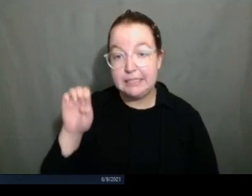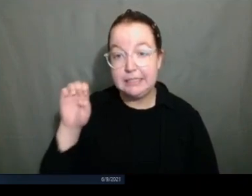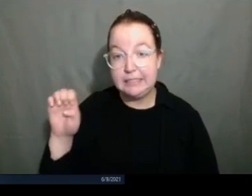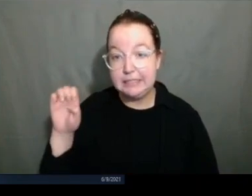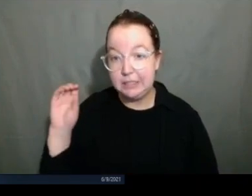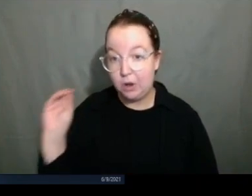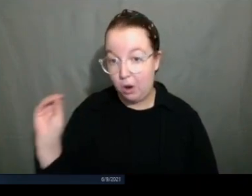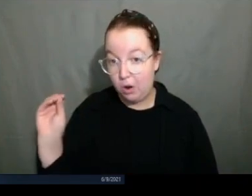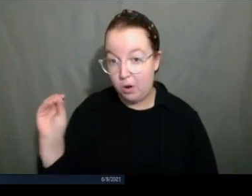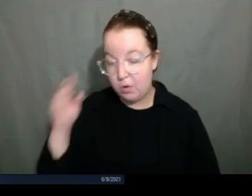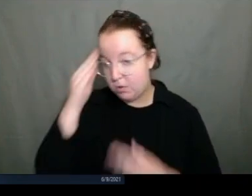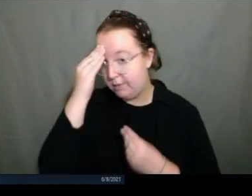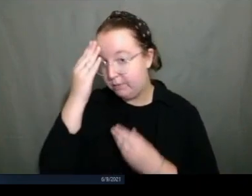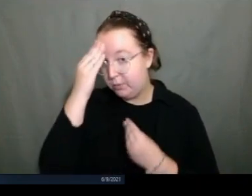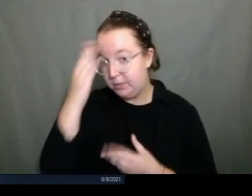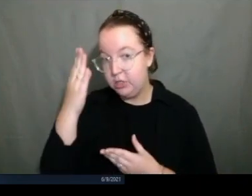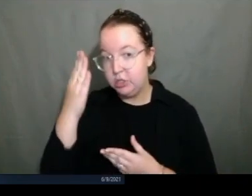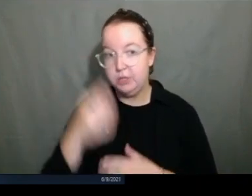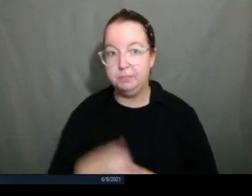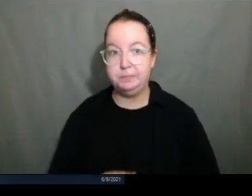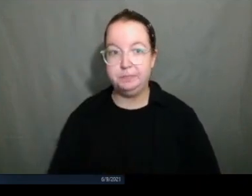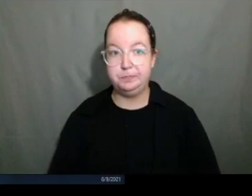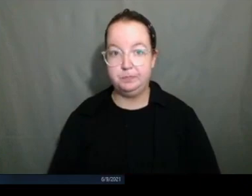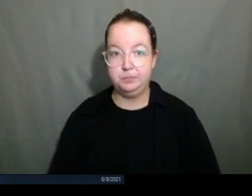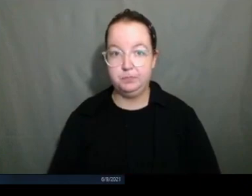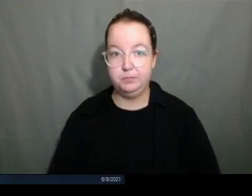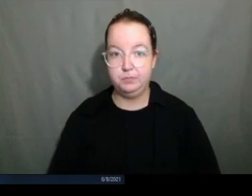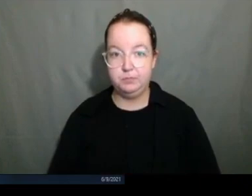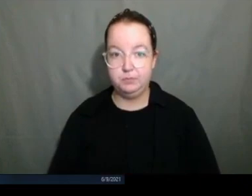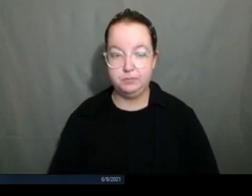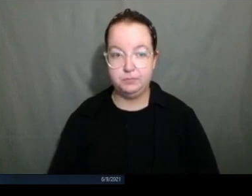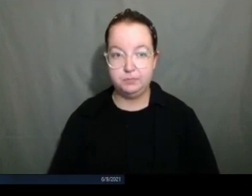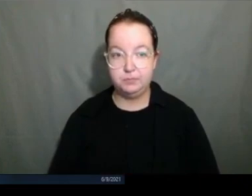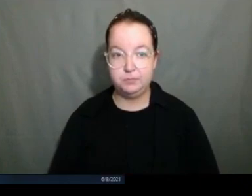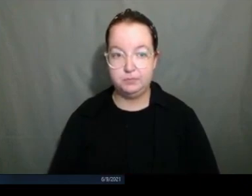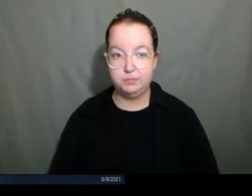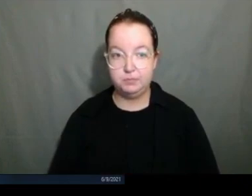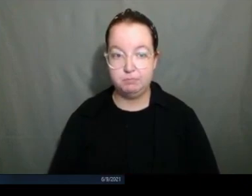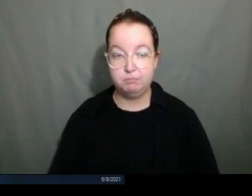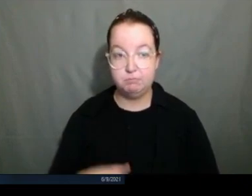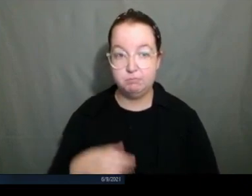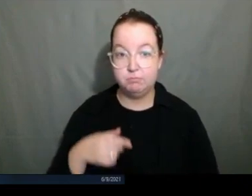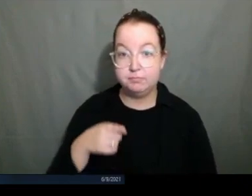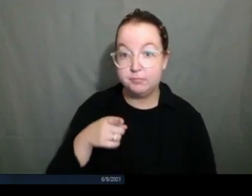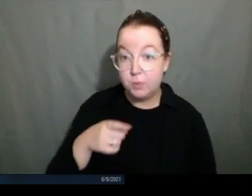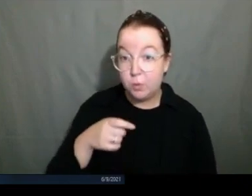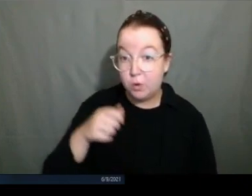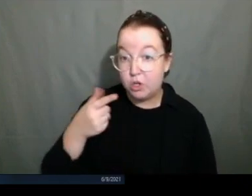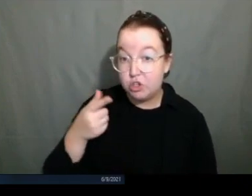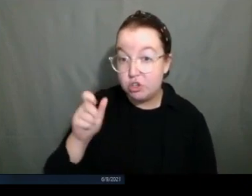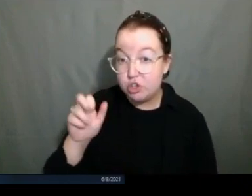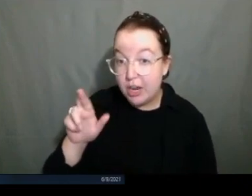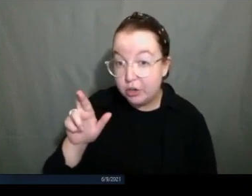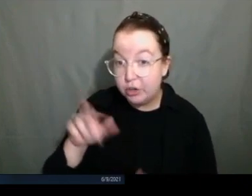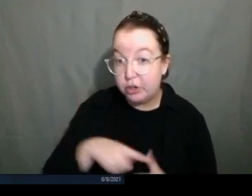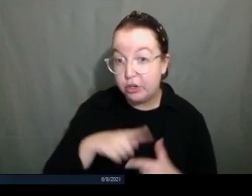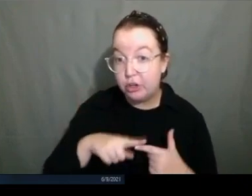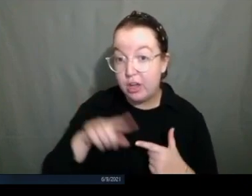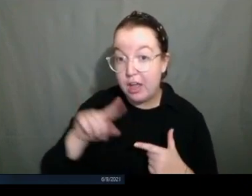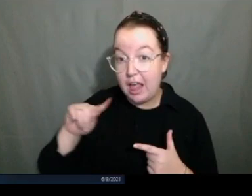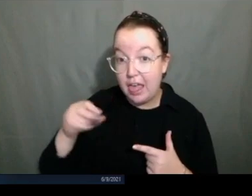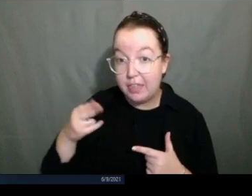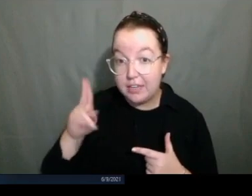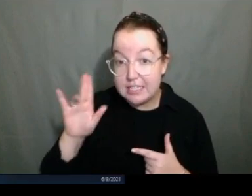So the checklist will automatically bring you into this task, which just asks you to identify your gender, ethnicity, and